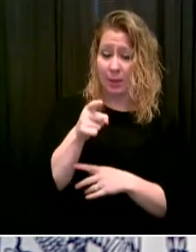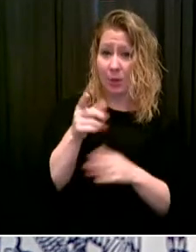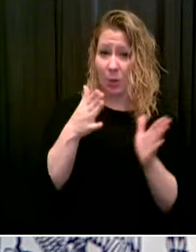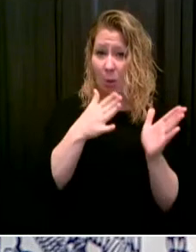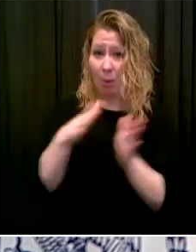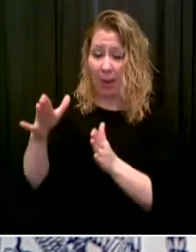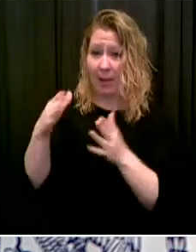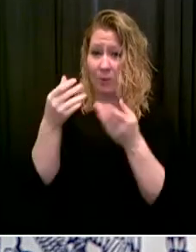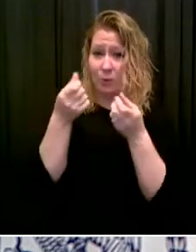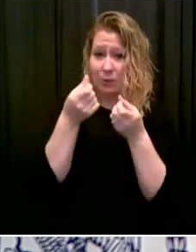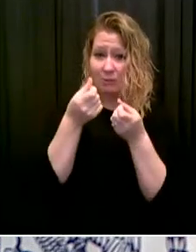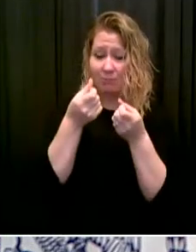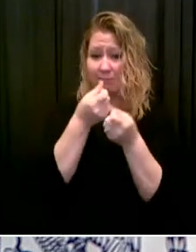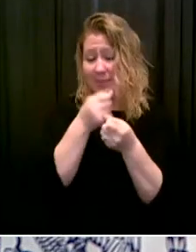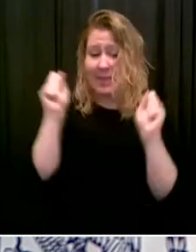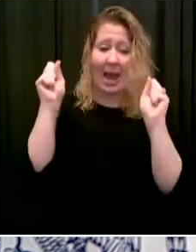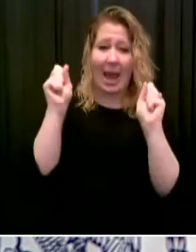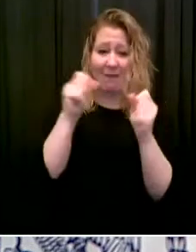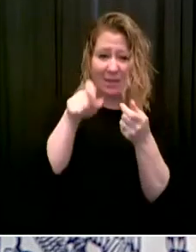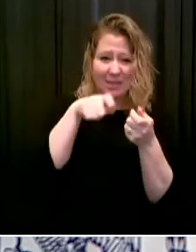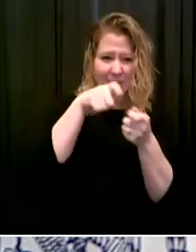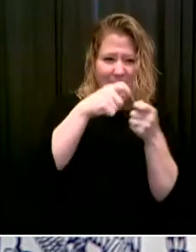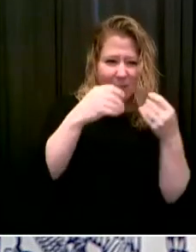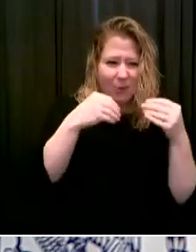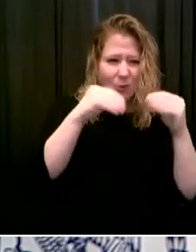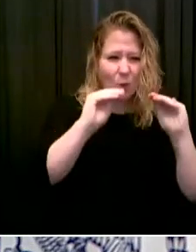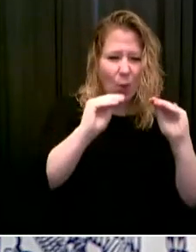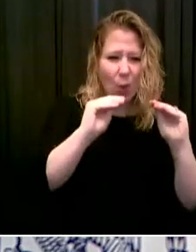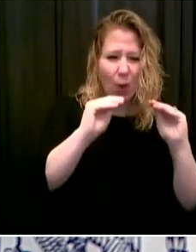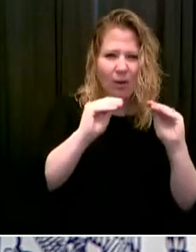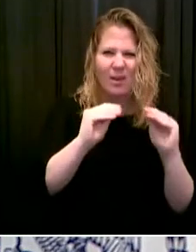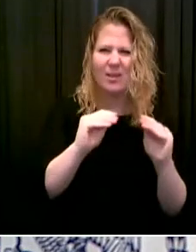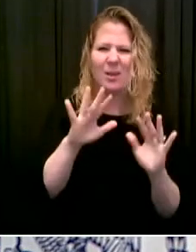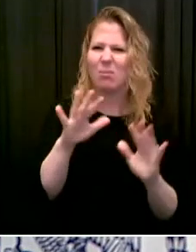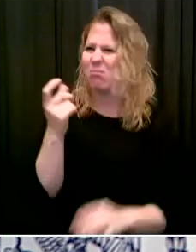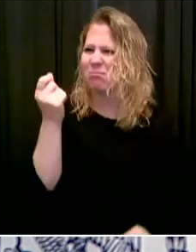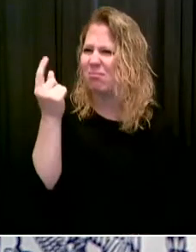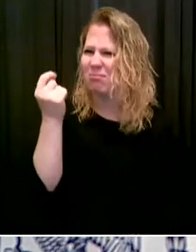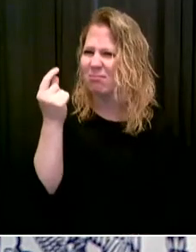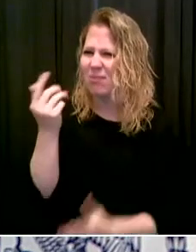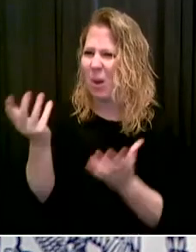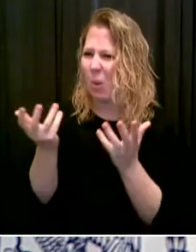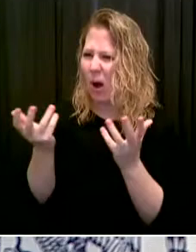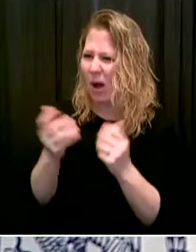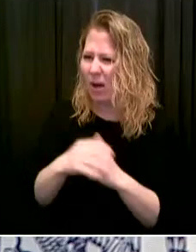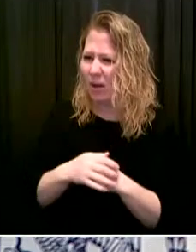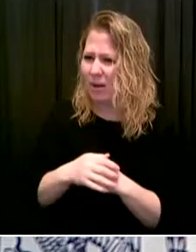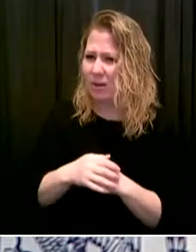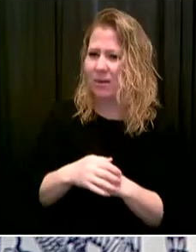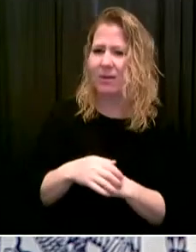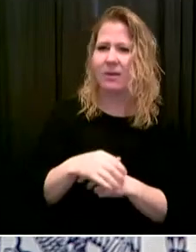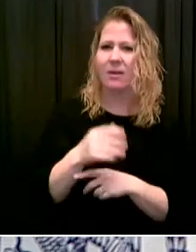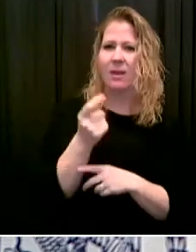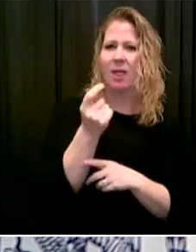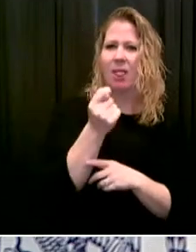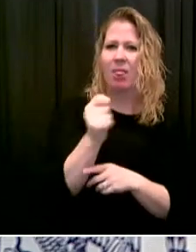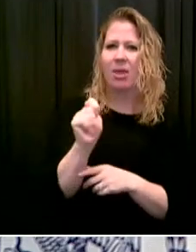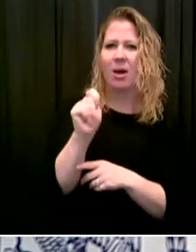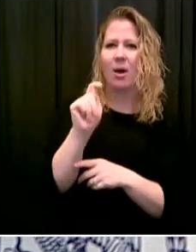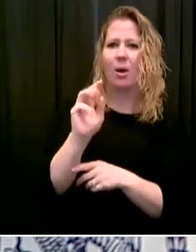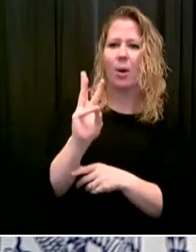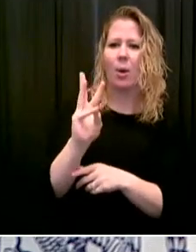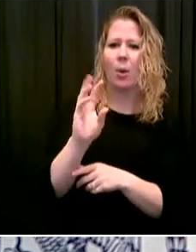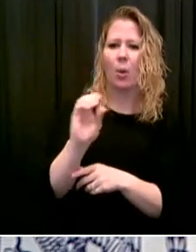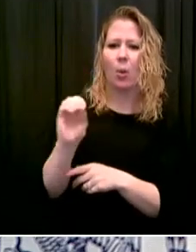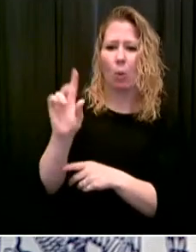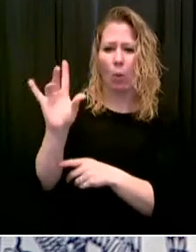future? Wait a minute. Is there a plan to what? The Woolly, the coffee shop. The Woolly. Okay,